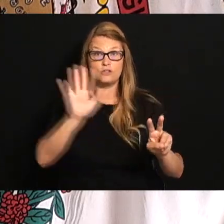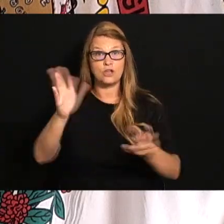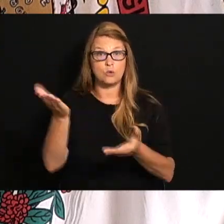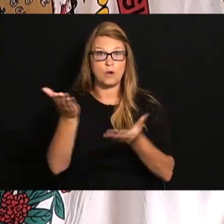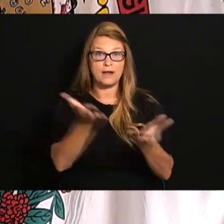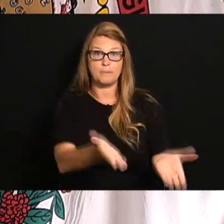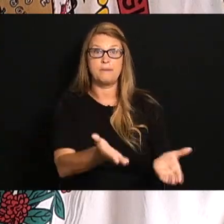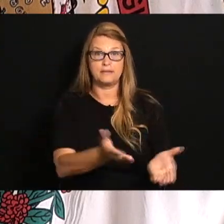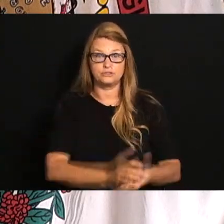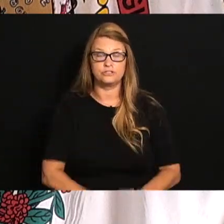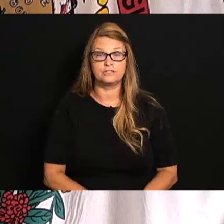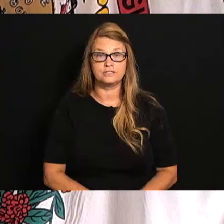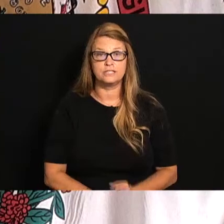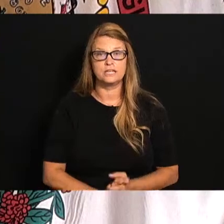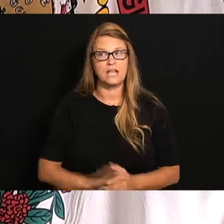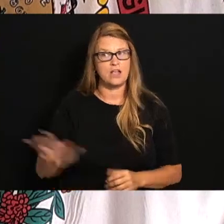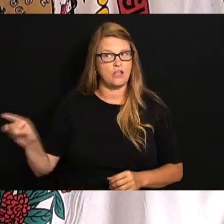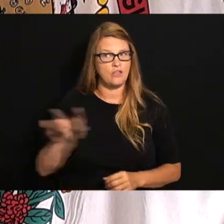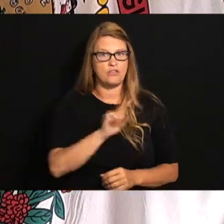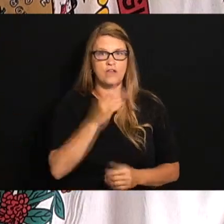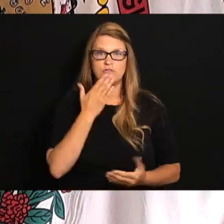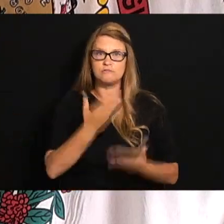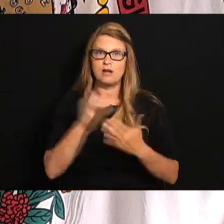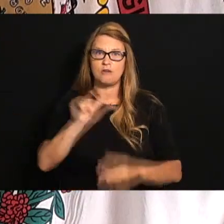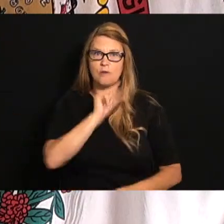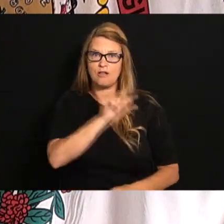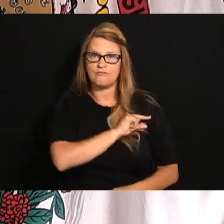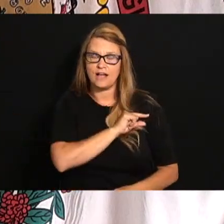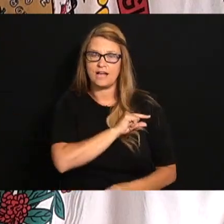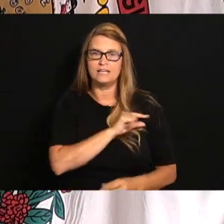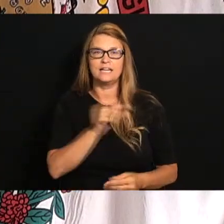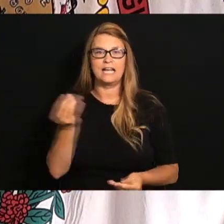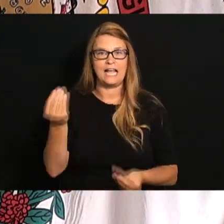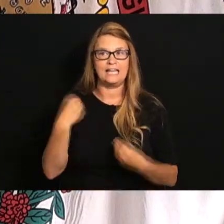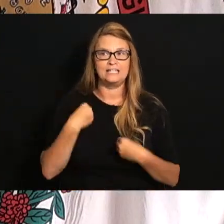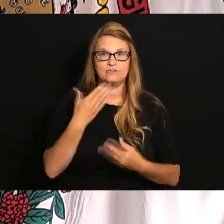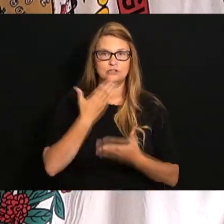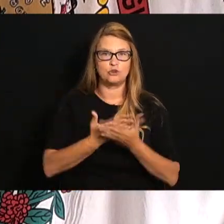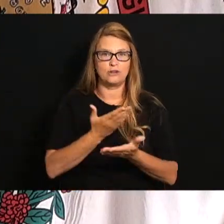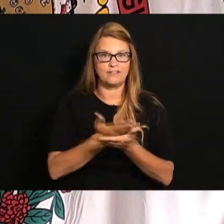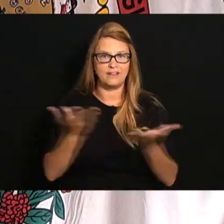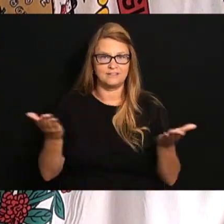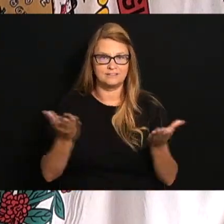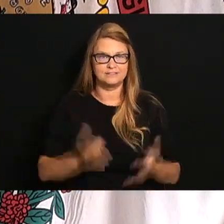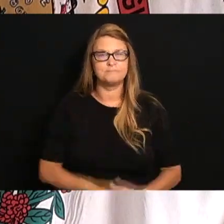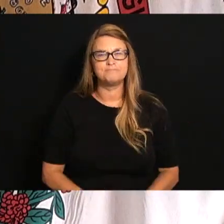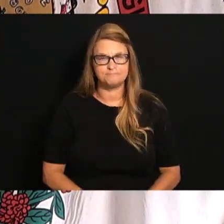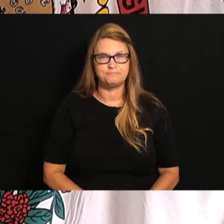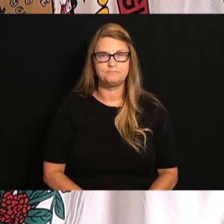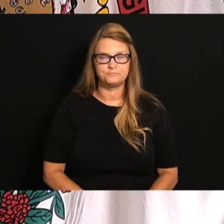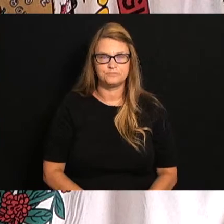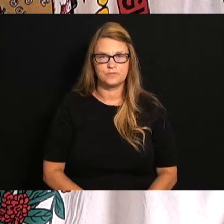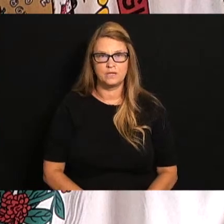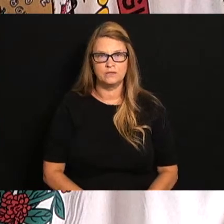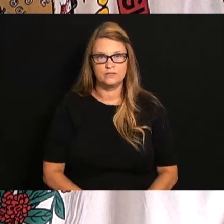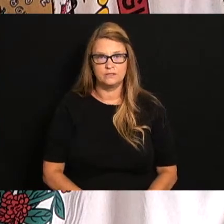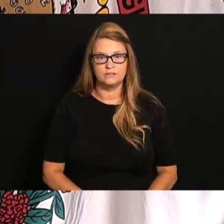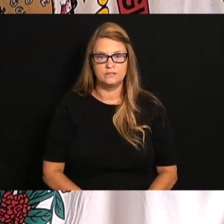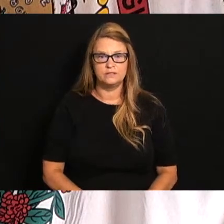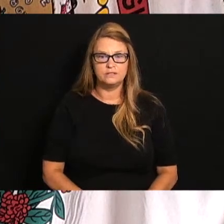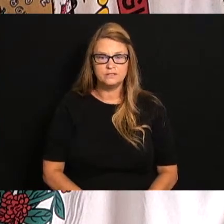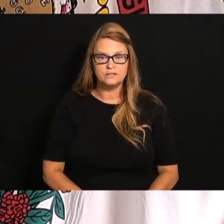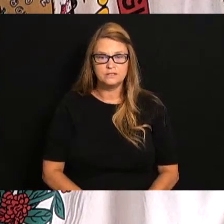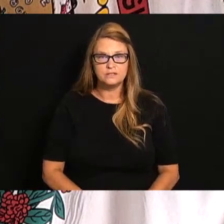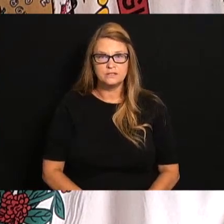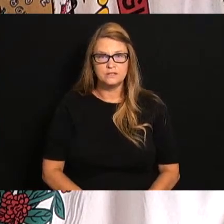recommendations. This group is very, very well qualified, and they'll give us good stuff. You know, from a standpoint, we have